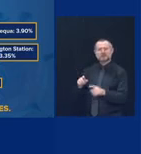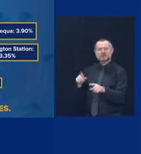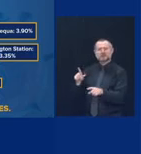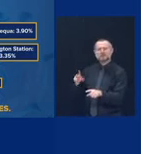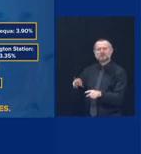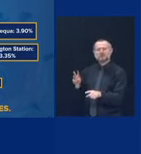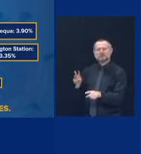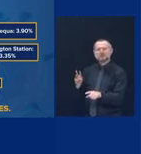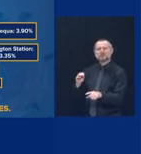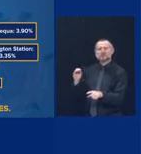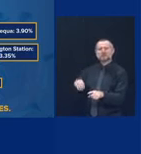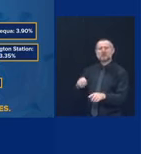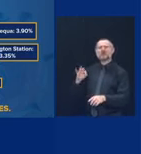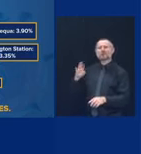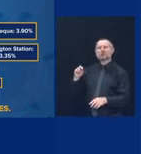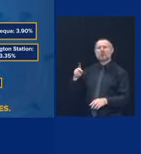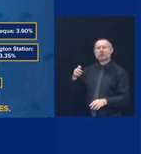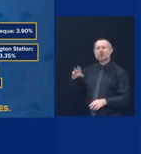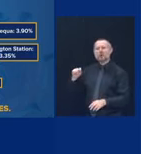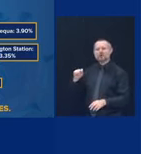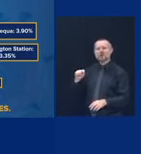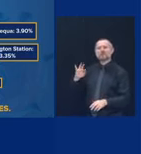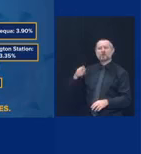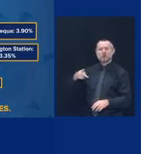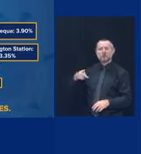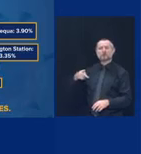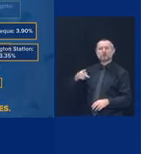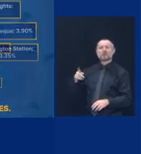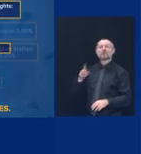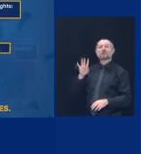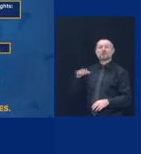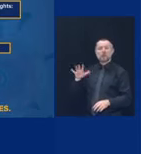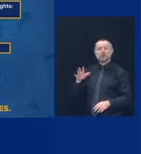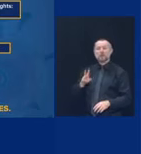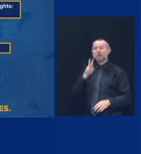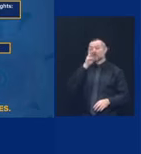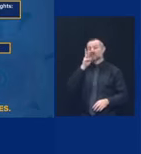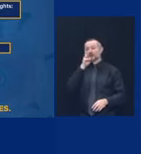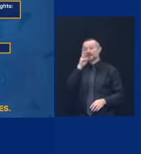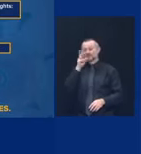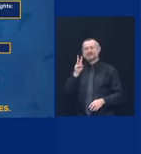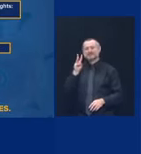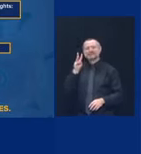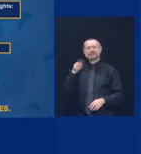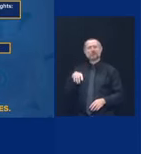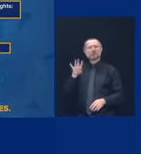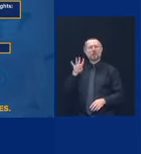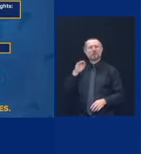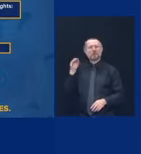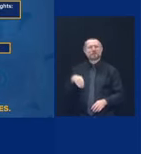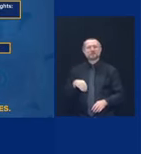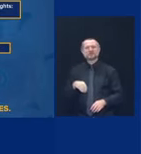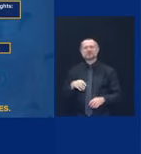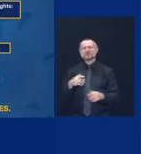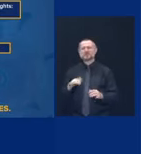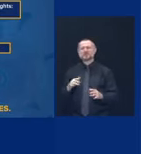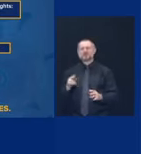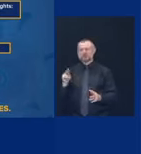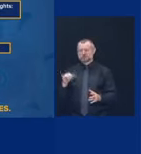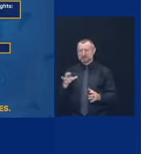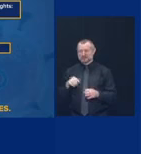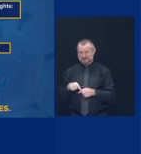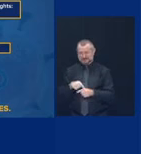Rochelle, 5.4. Portchester, Westchester, 6.4. Look within New York City.